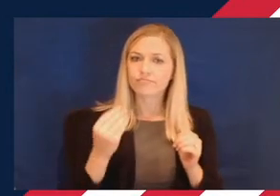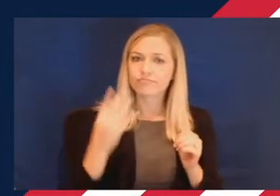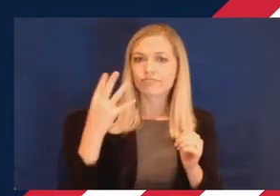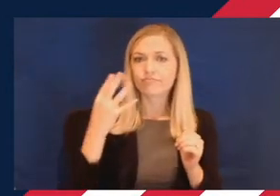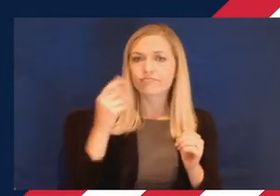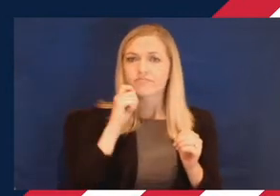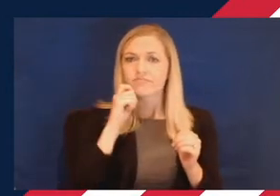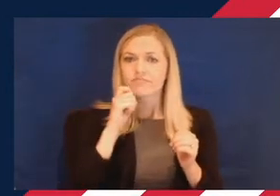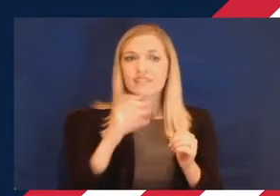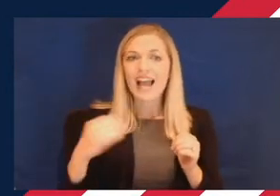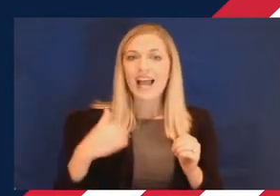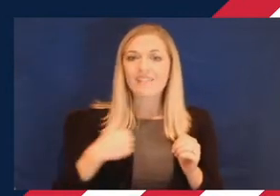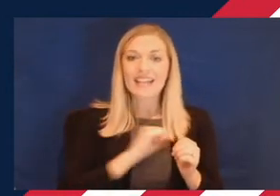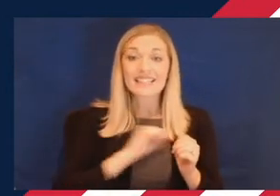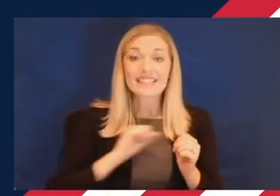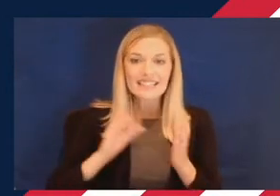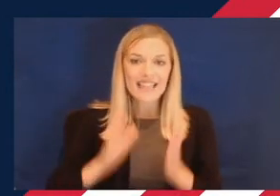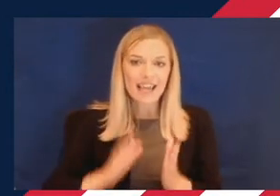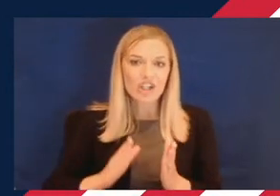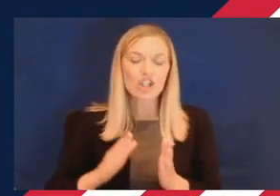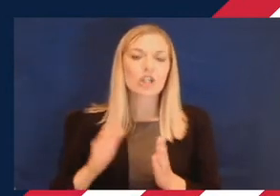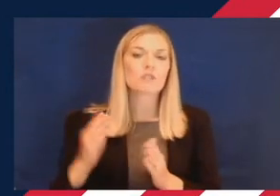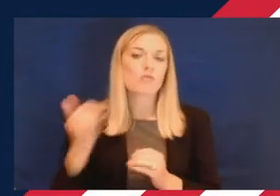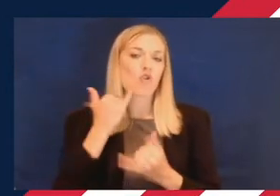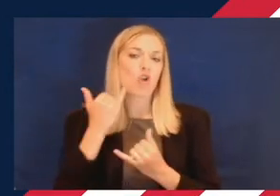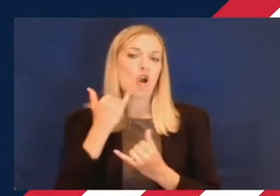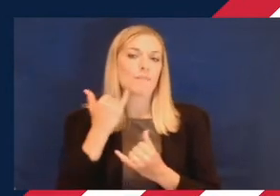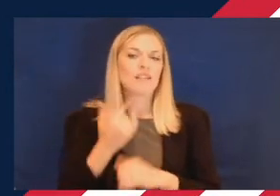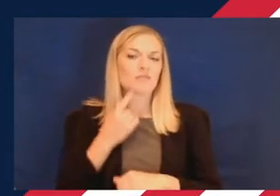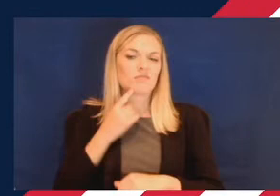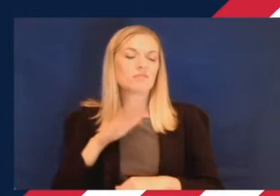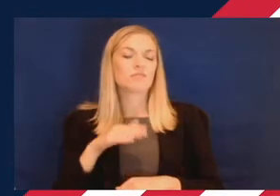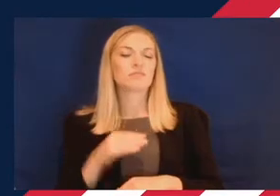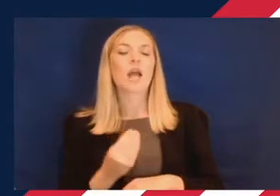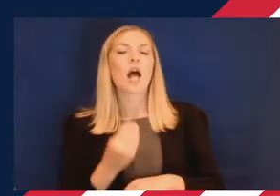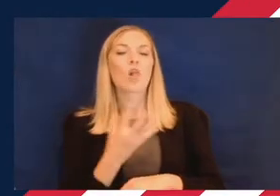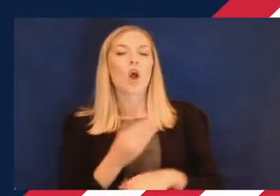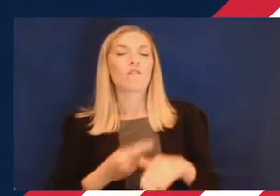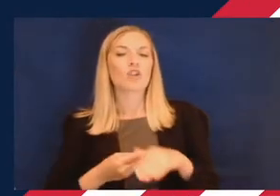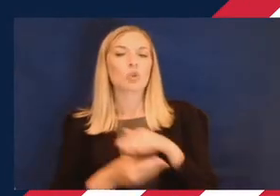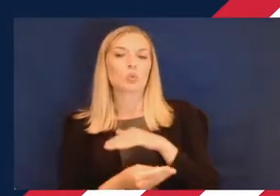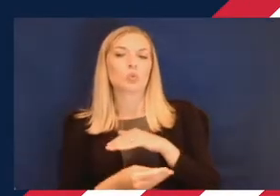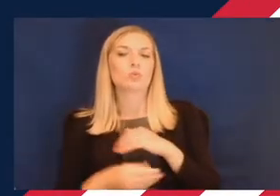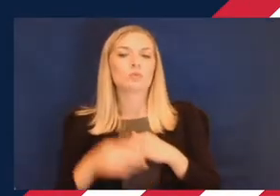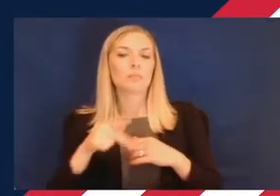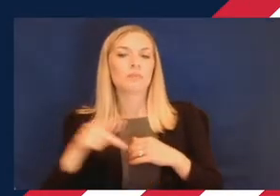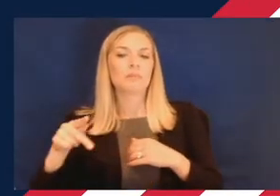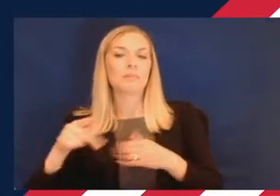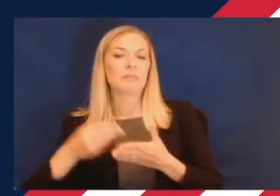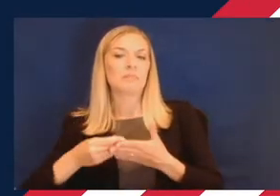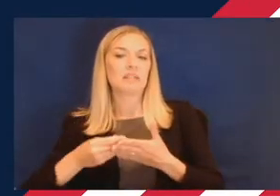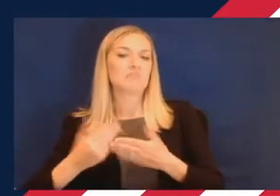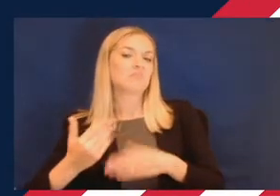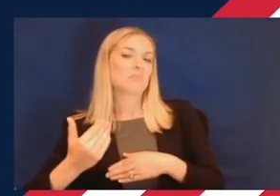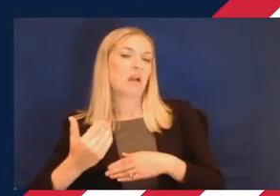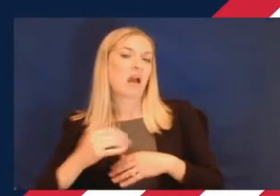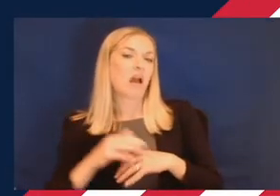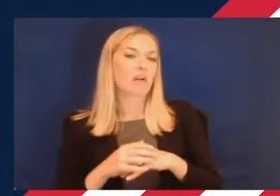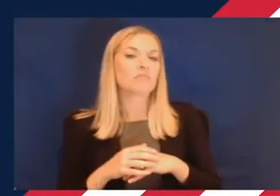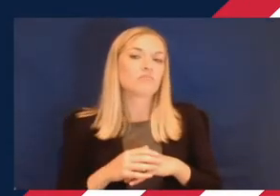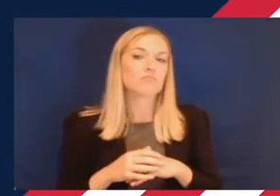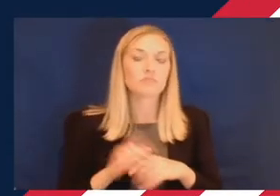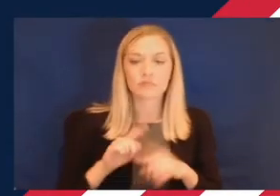and I refused to take it because that made me no better than Ruth Chris. ¿Me entiendes? No better than it.